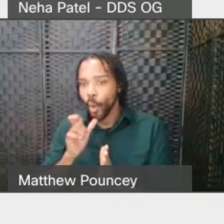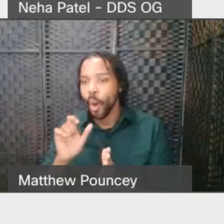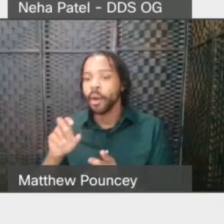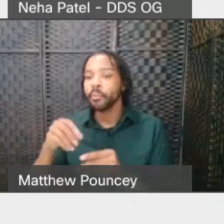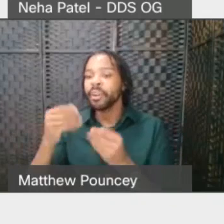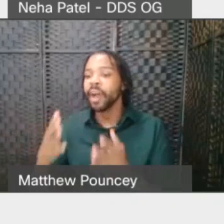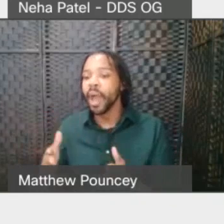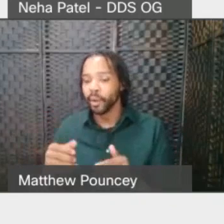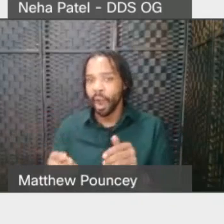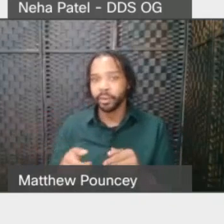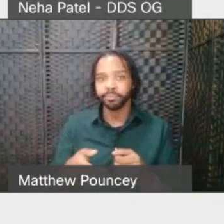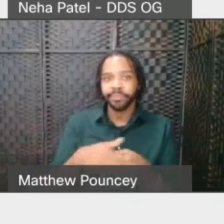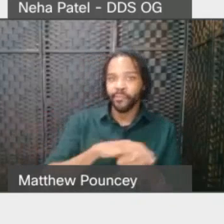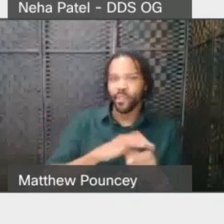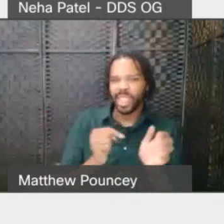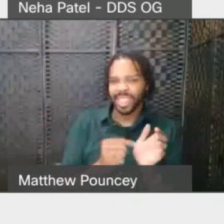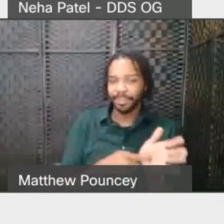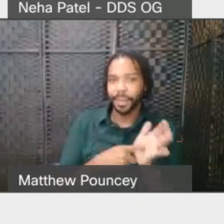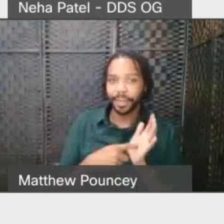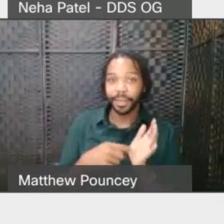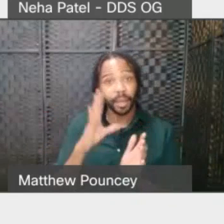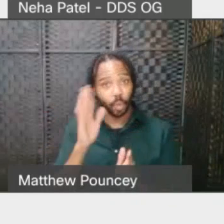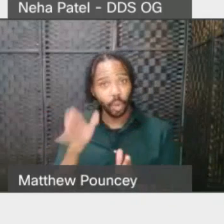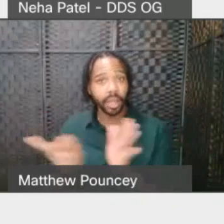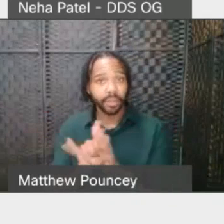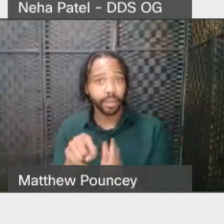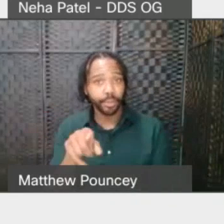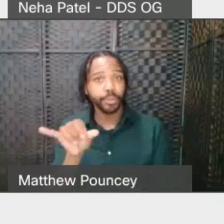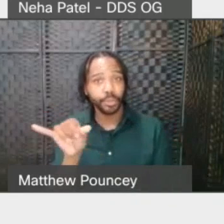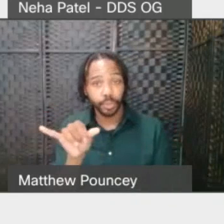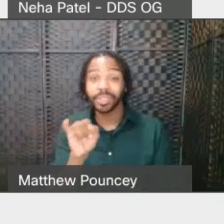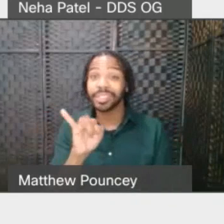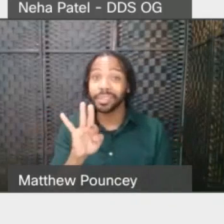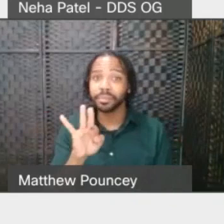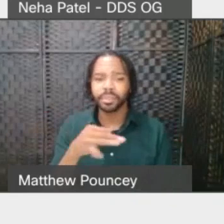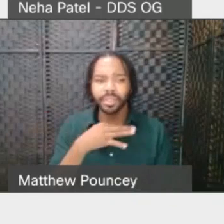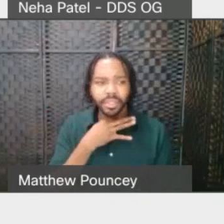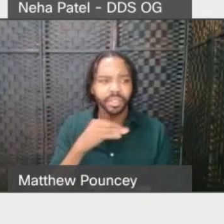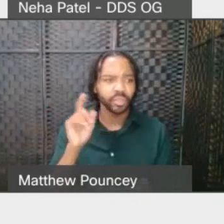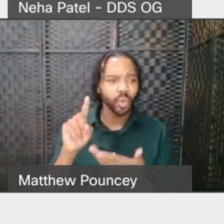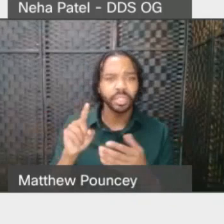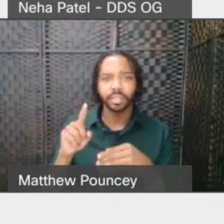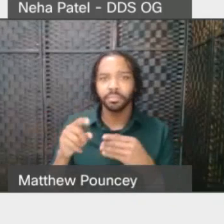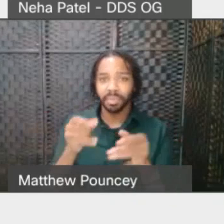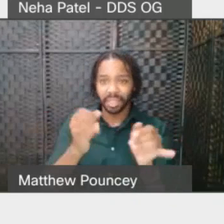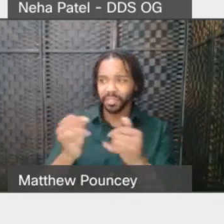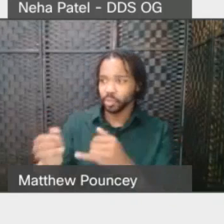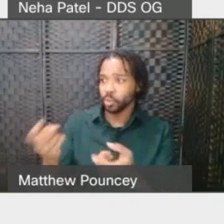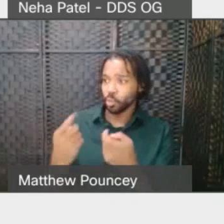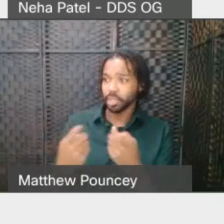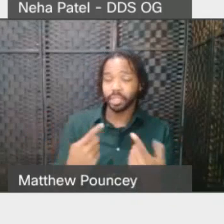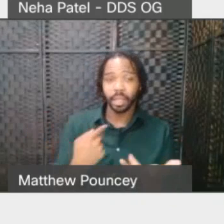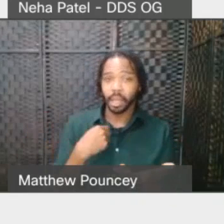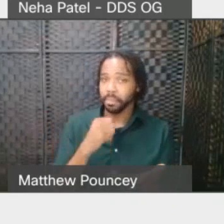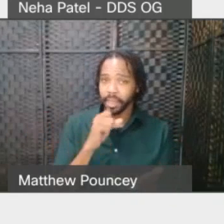this mandate, and they will probably identify you as well. If you have questions or if individuals have questions, I'm not